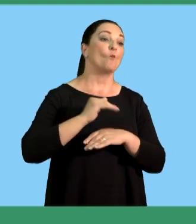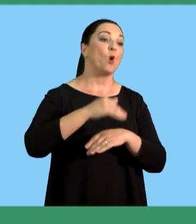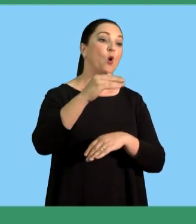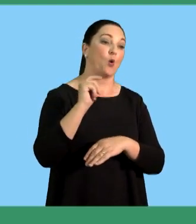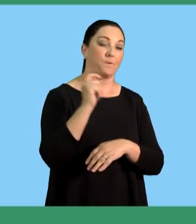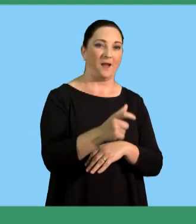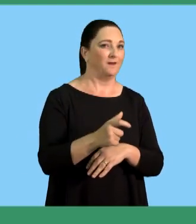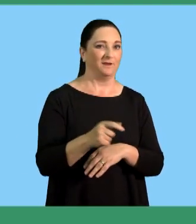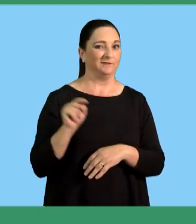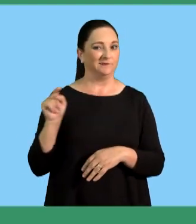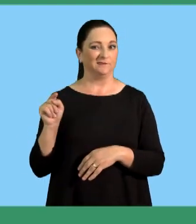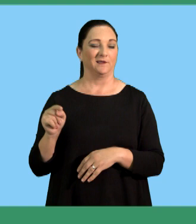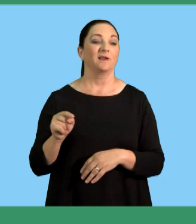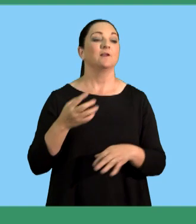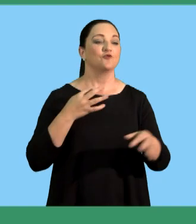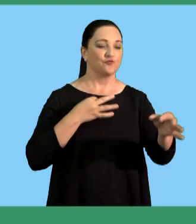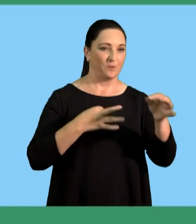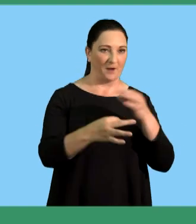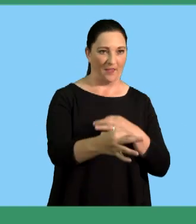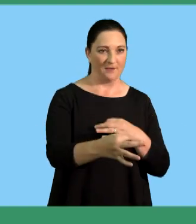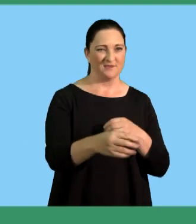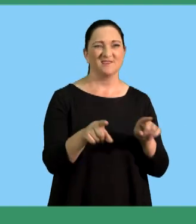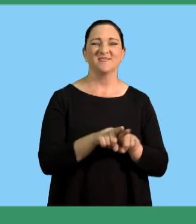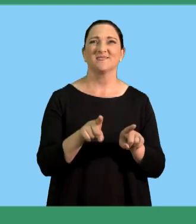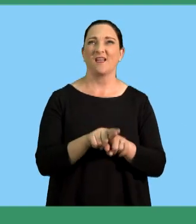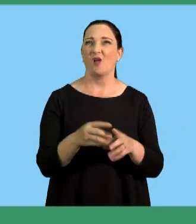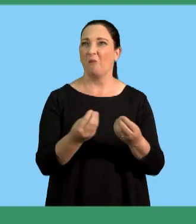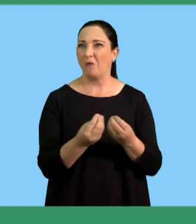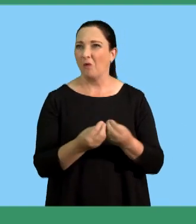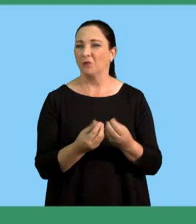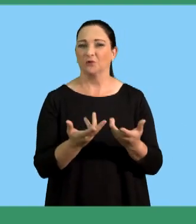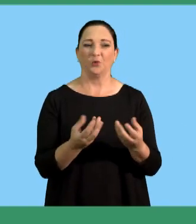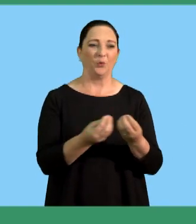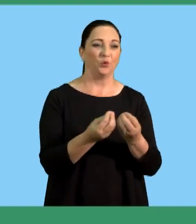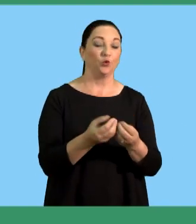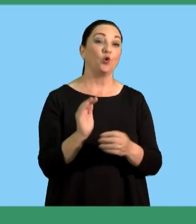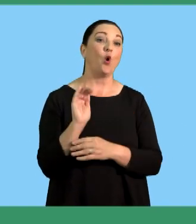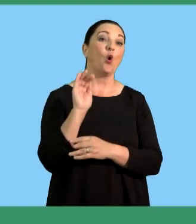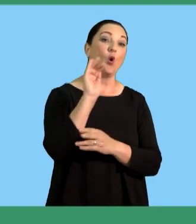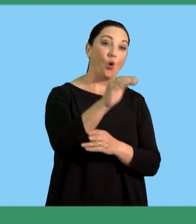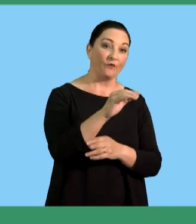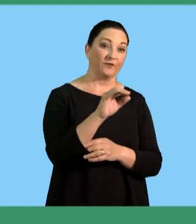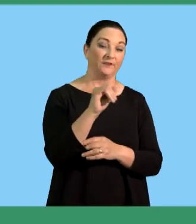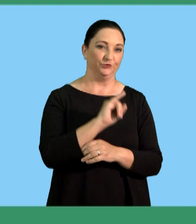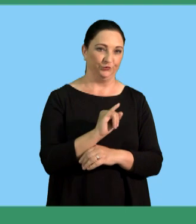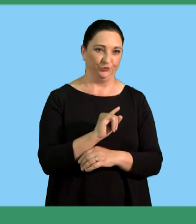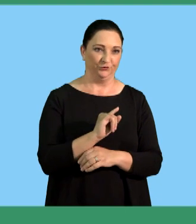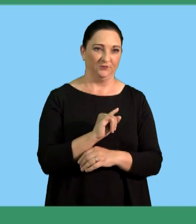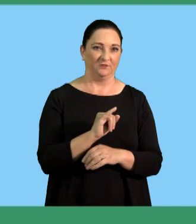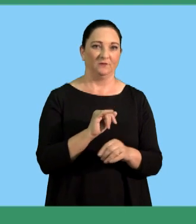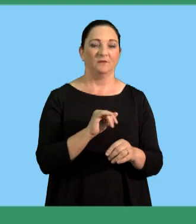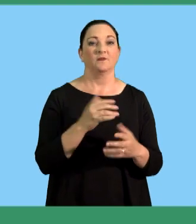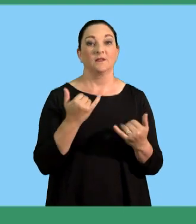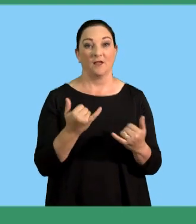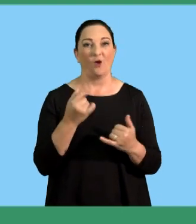more. So this stipulation is applicable when property or goods are overinsured. Hence we see